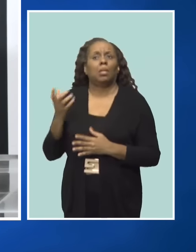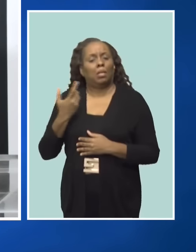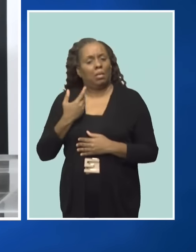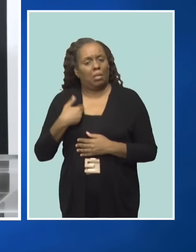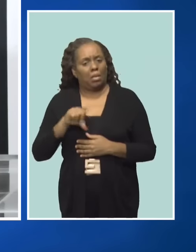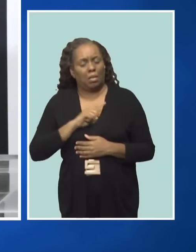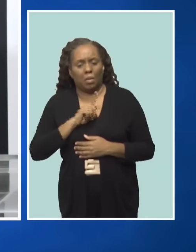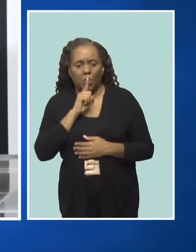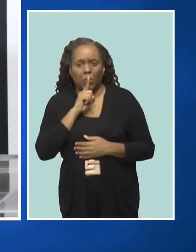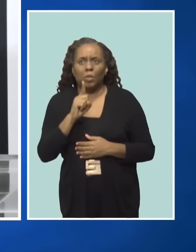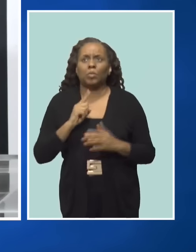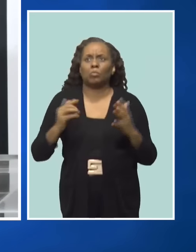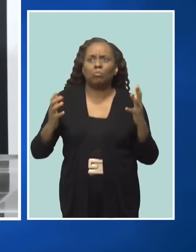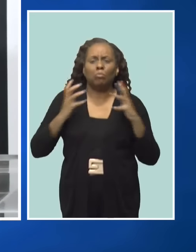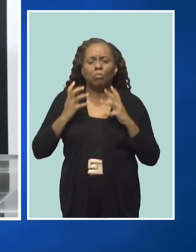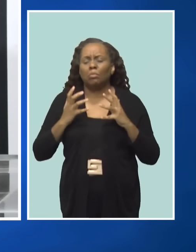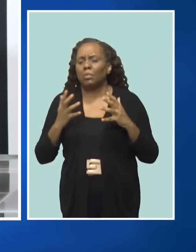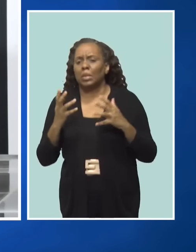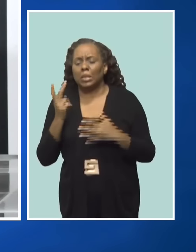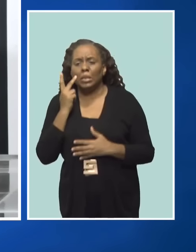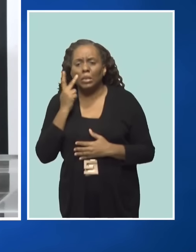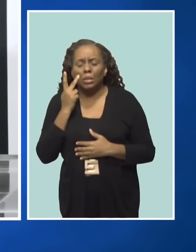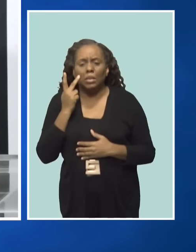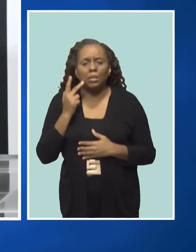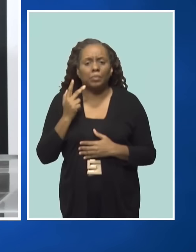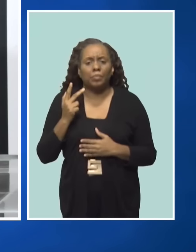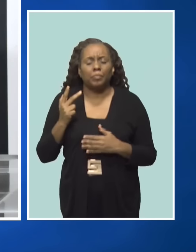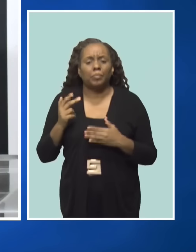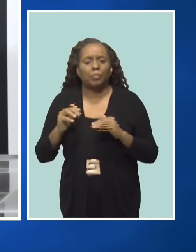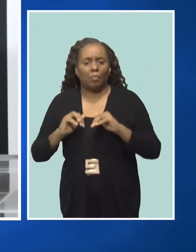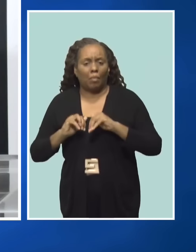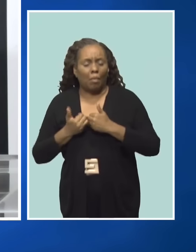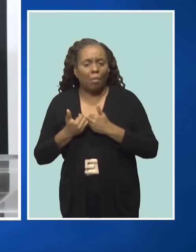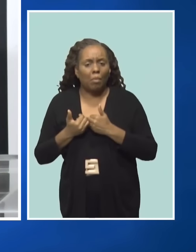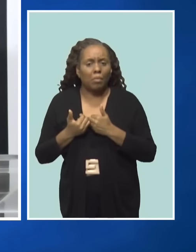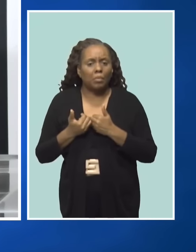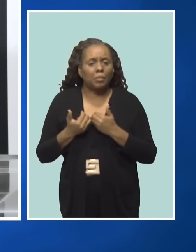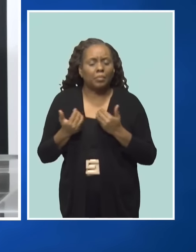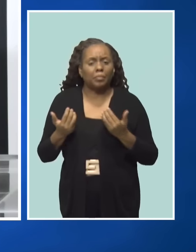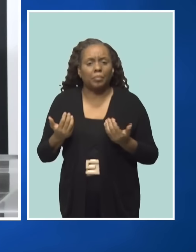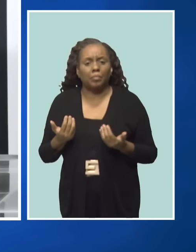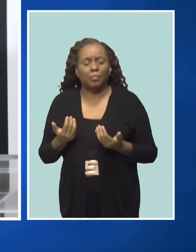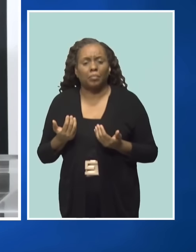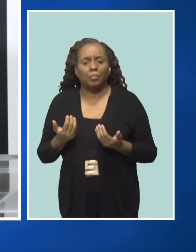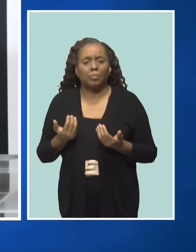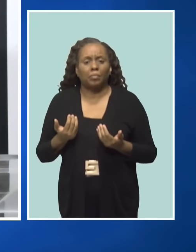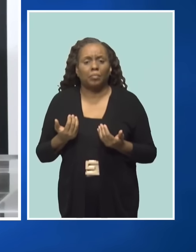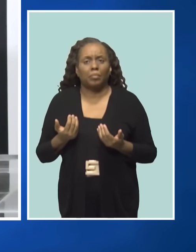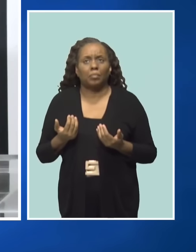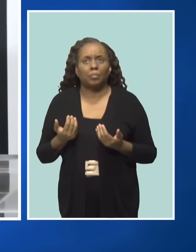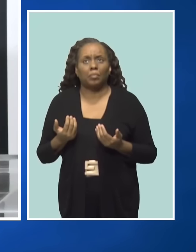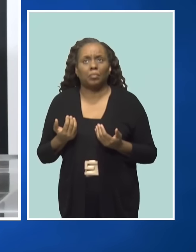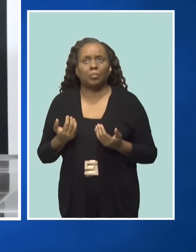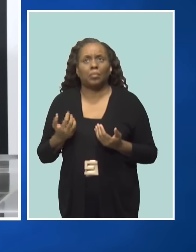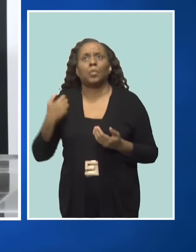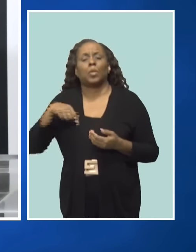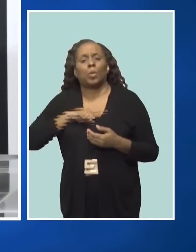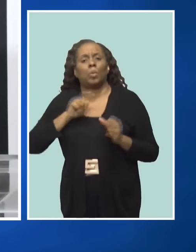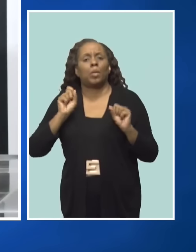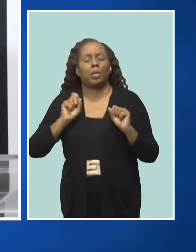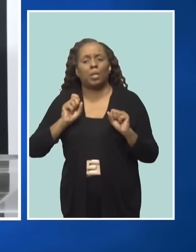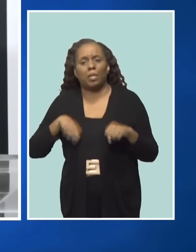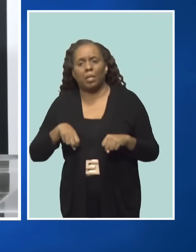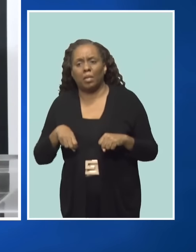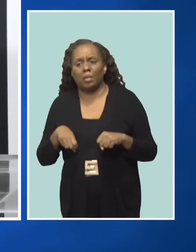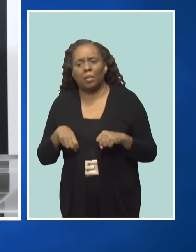to look for a way by which then we could remove that monopoly and make